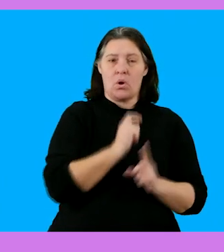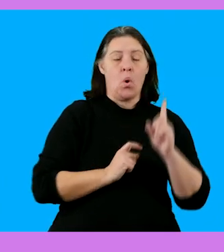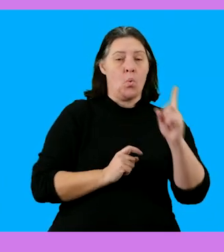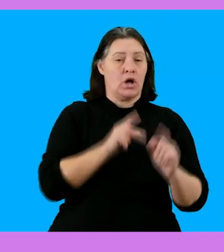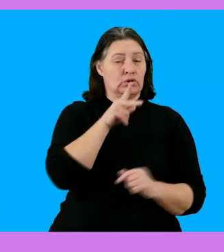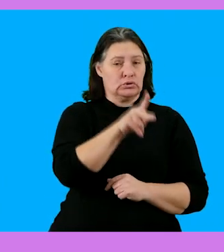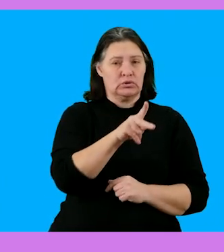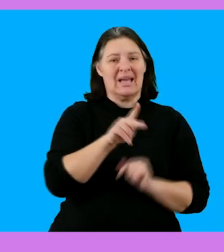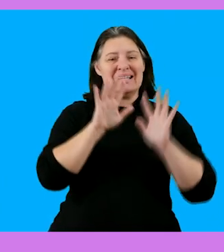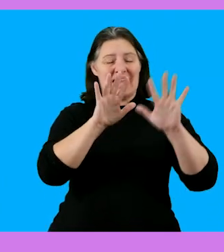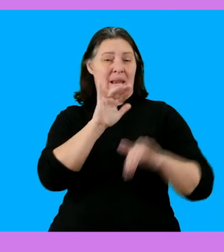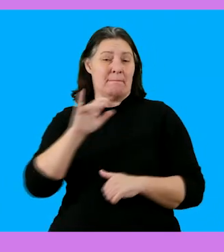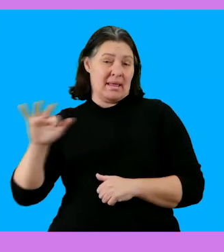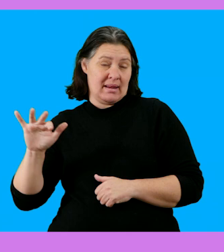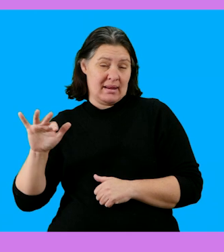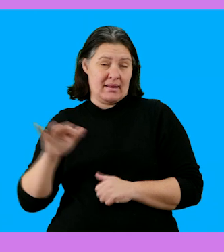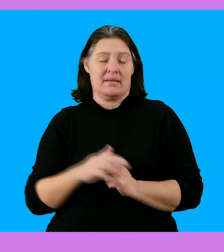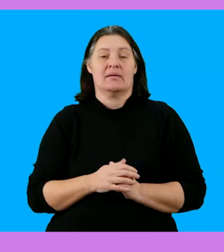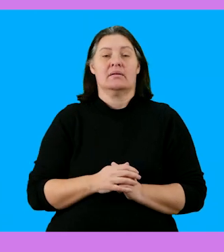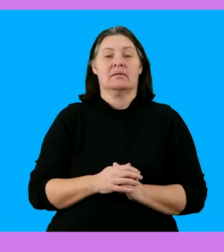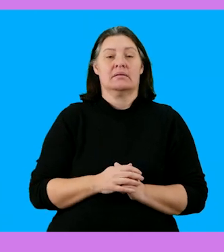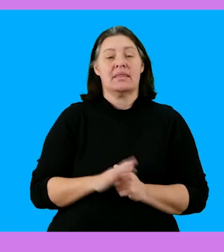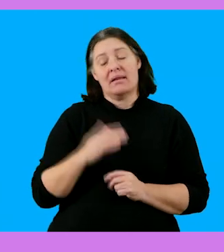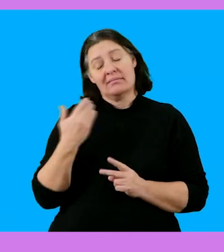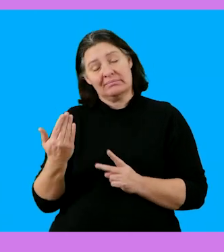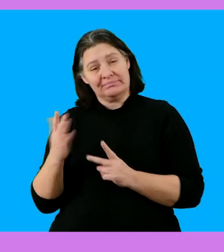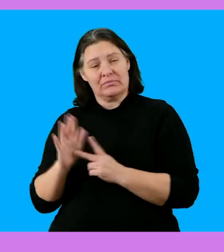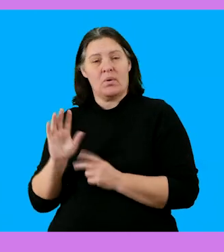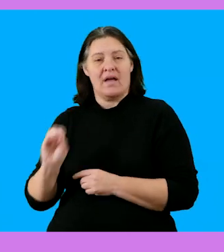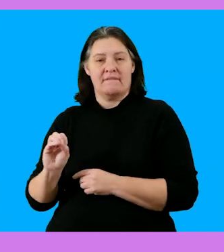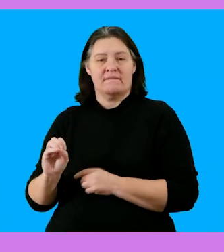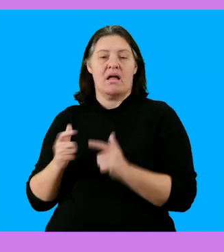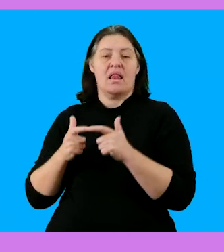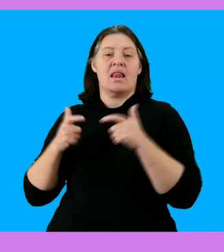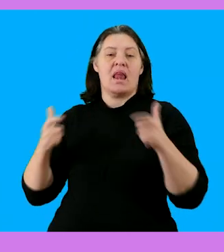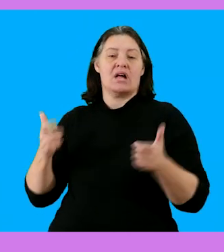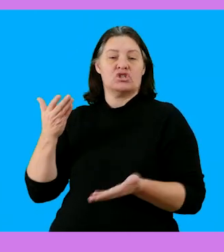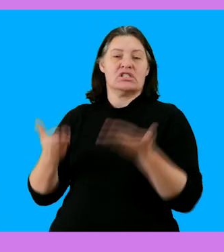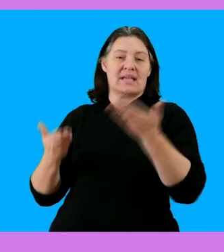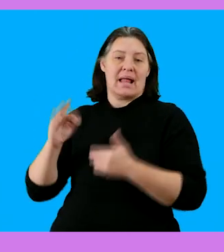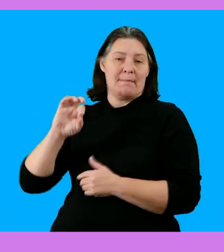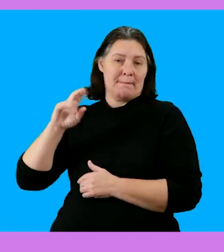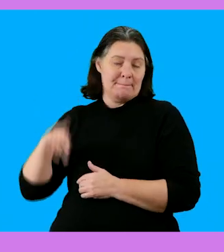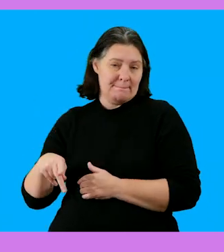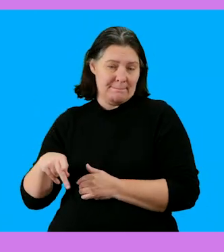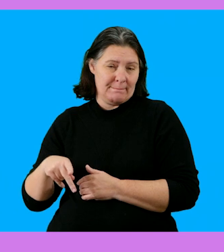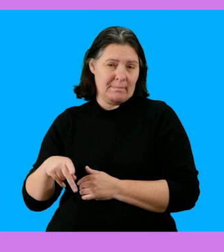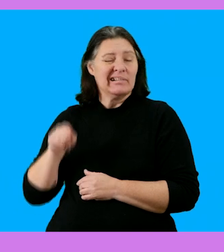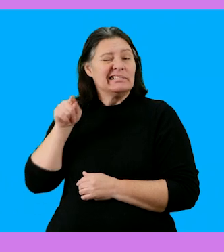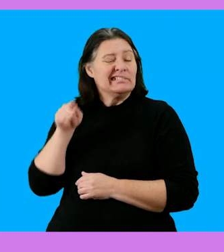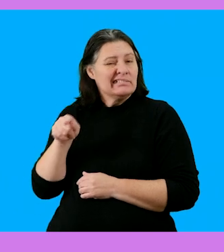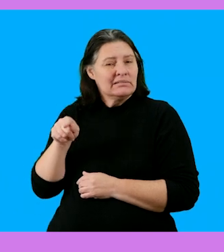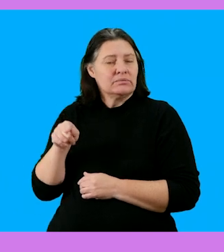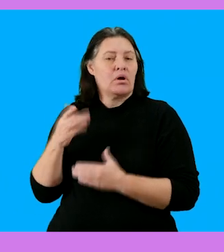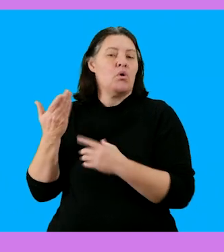normally use here is 1:10 million, for example. Then on the other hand, we have what we call a large scale map.